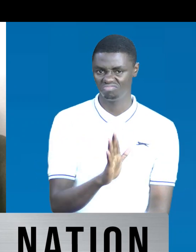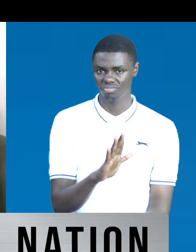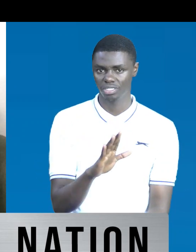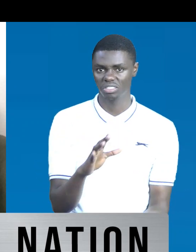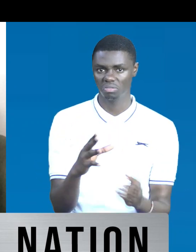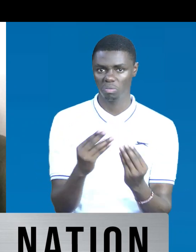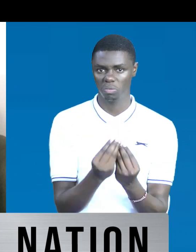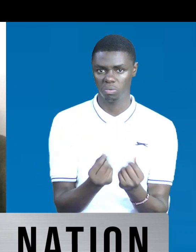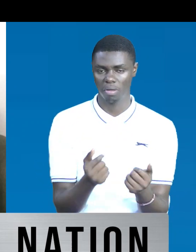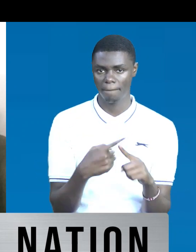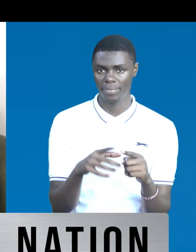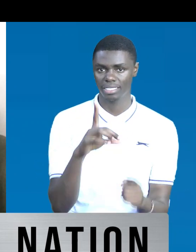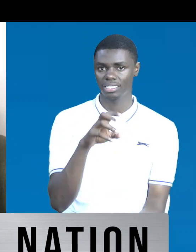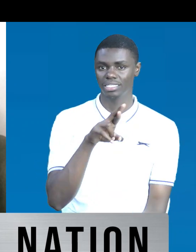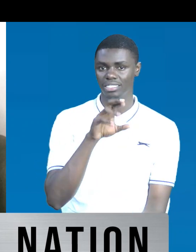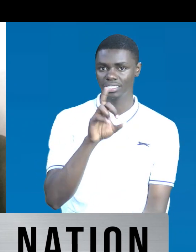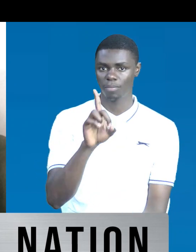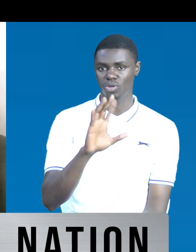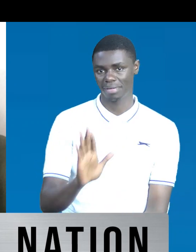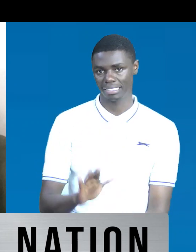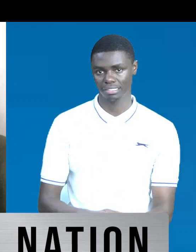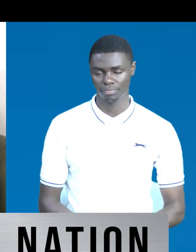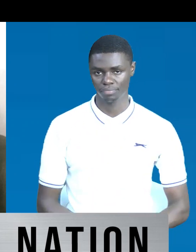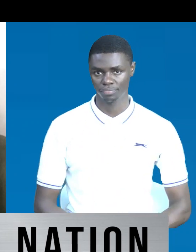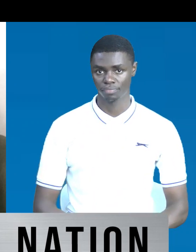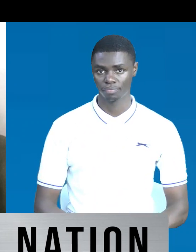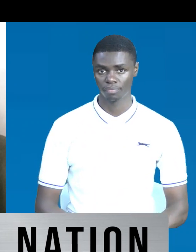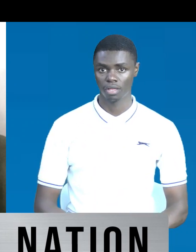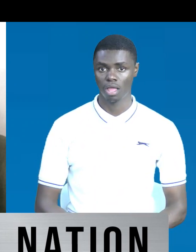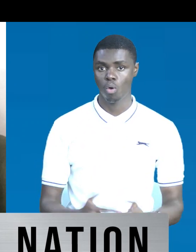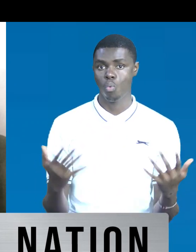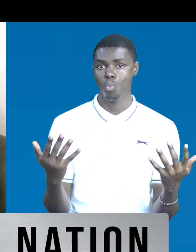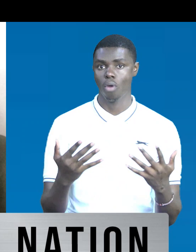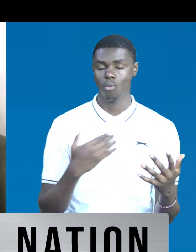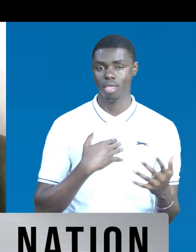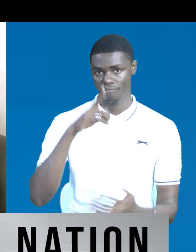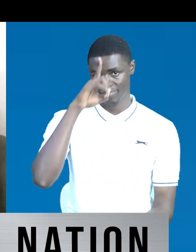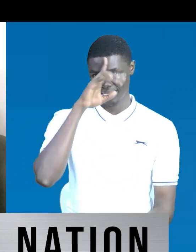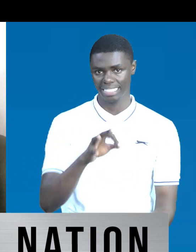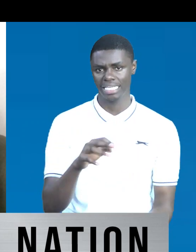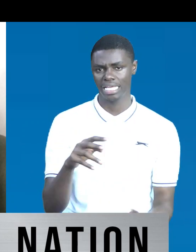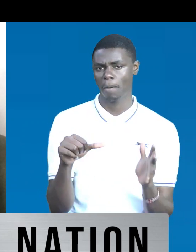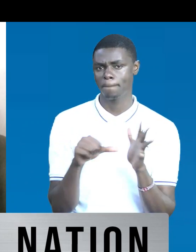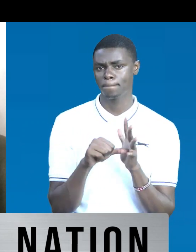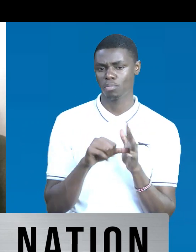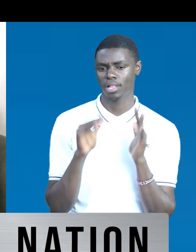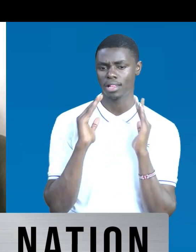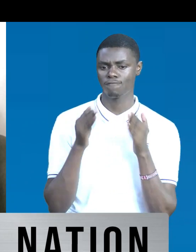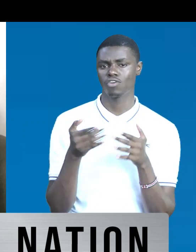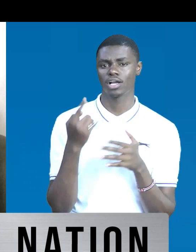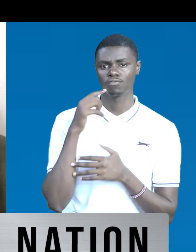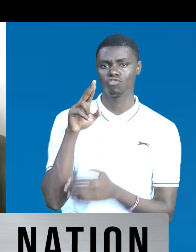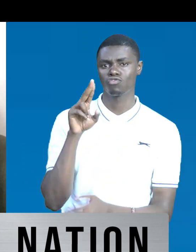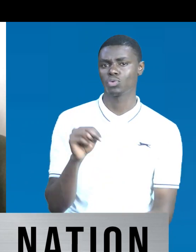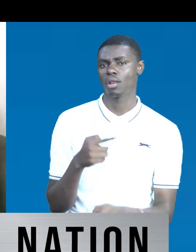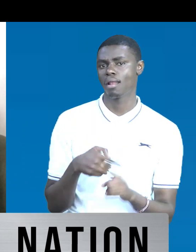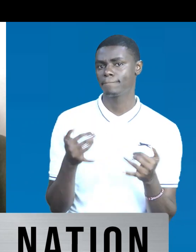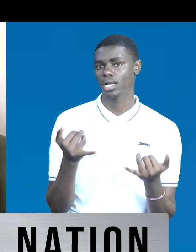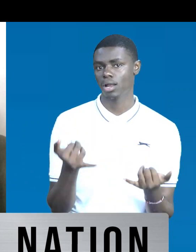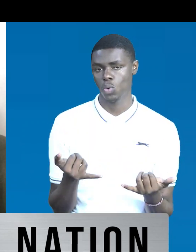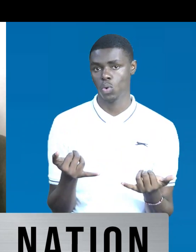arrangements. But today it's Democratic Republic of Congo. So where there's serious issues that focus for the UN. But